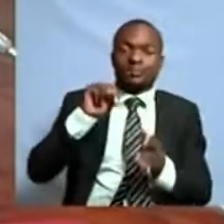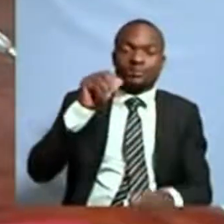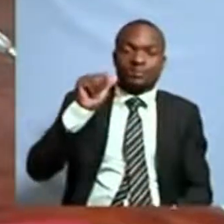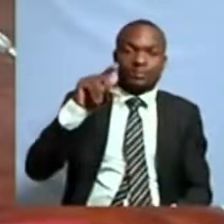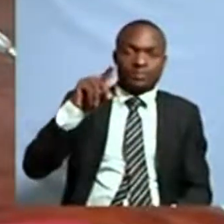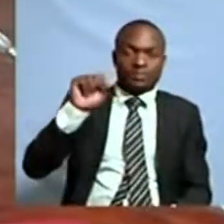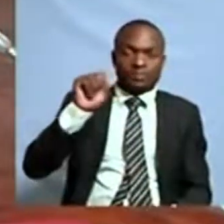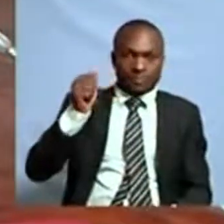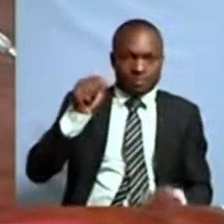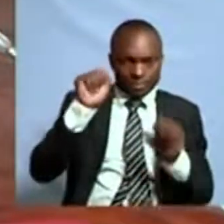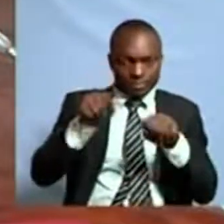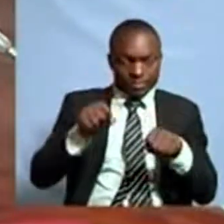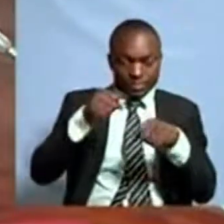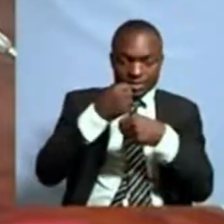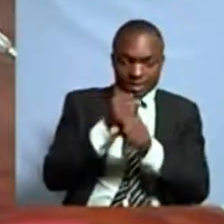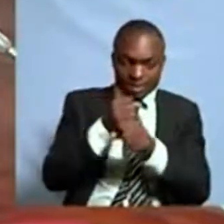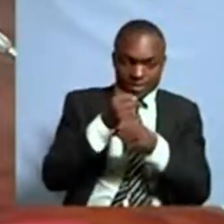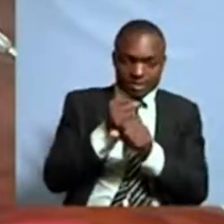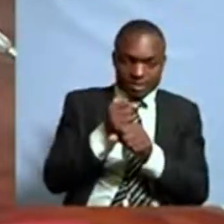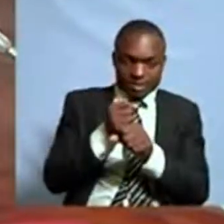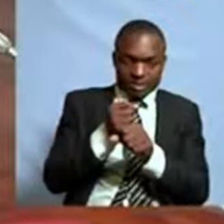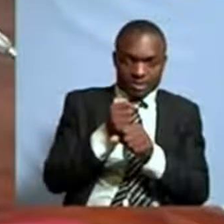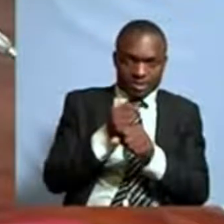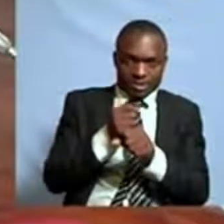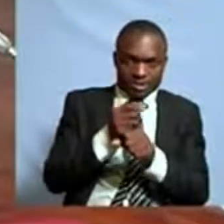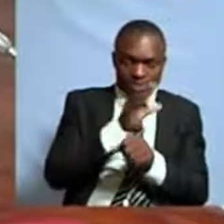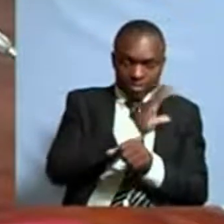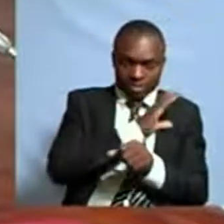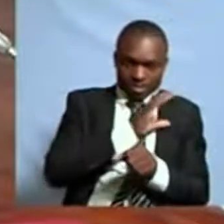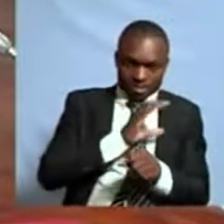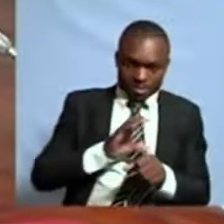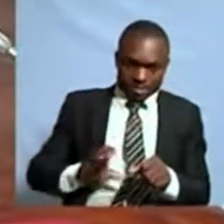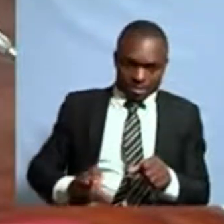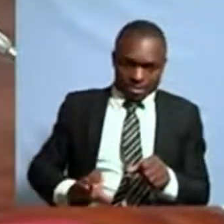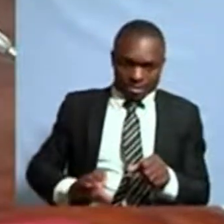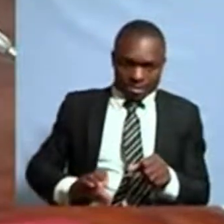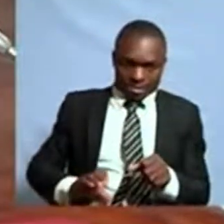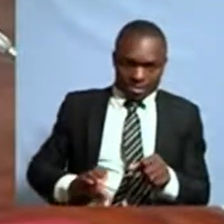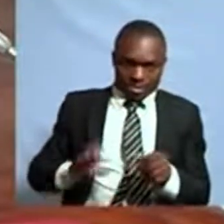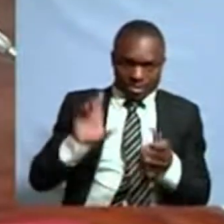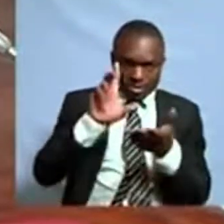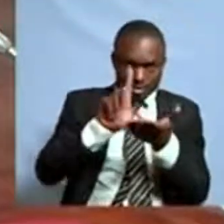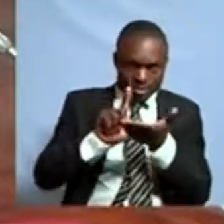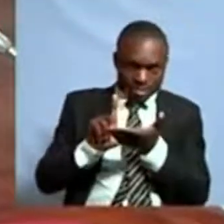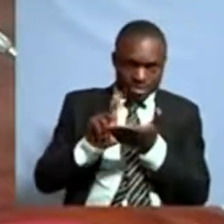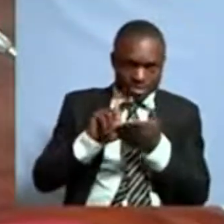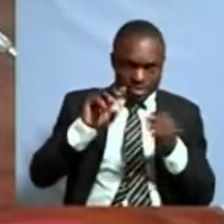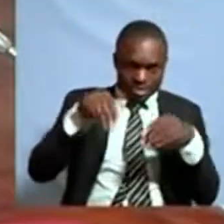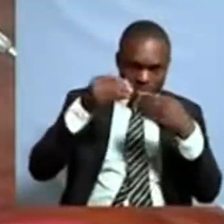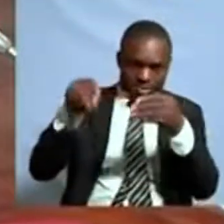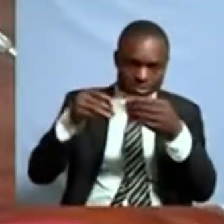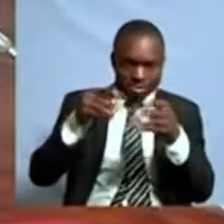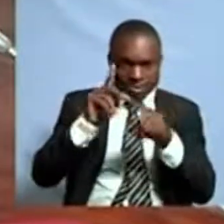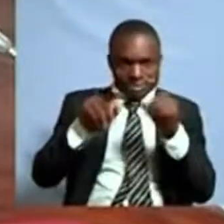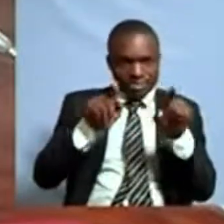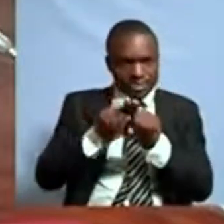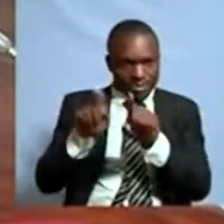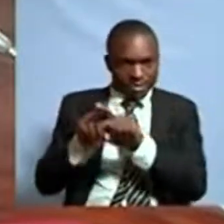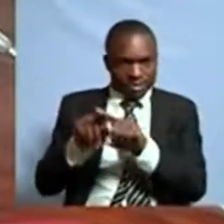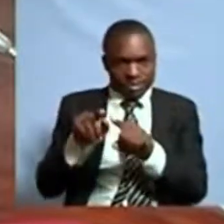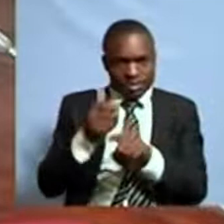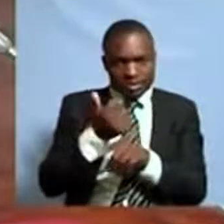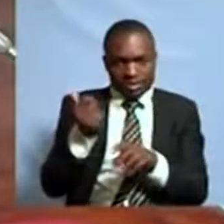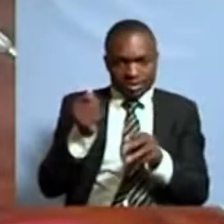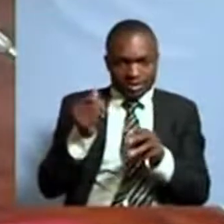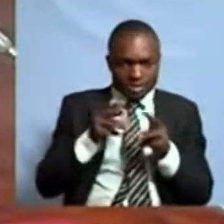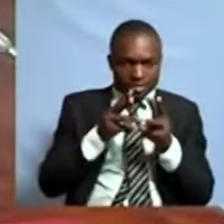a loans facility and lend its members at the same rate that they are lending the commercial banks. So that could be another way of